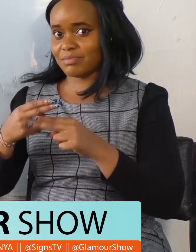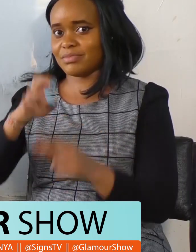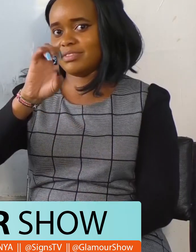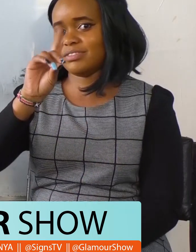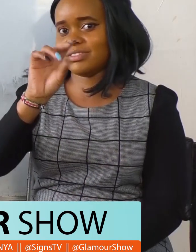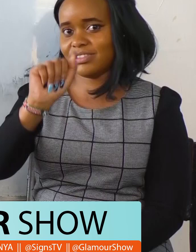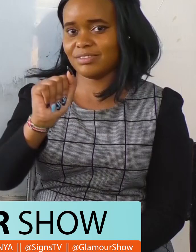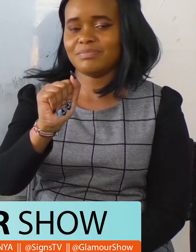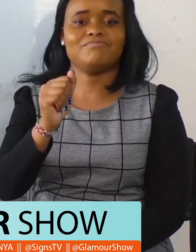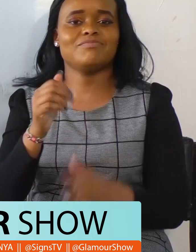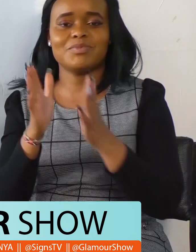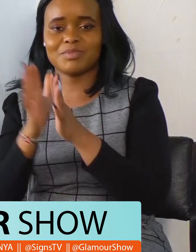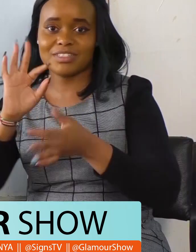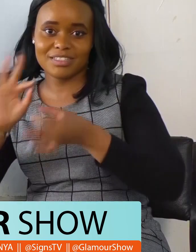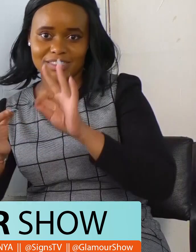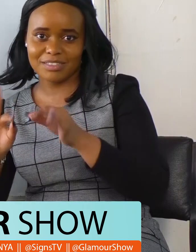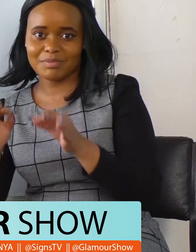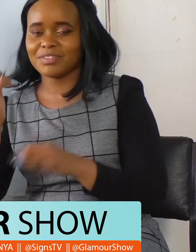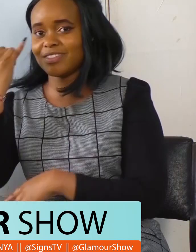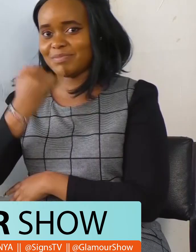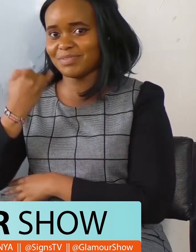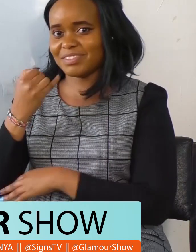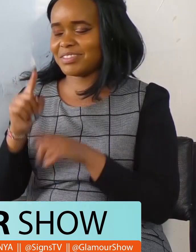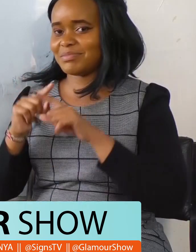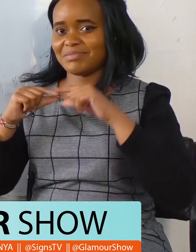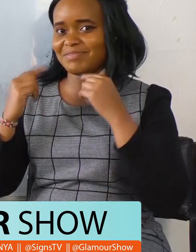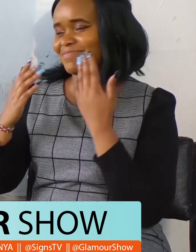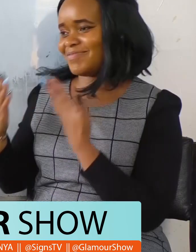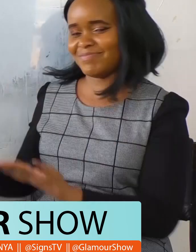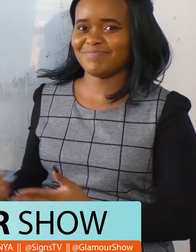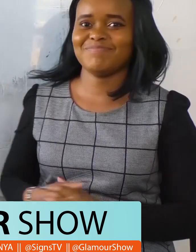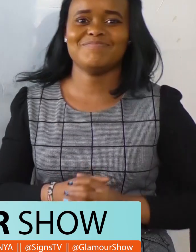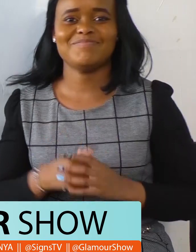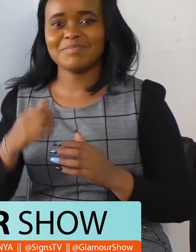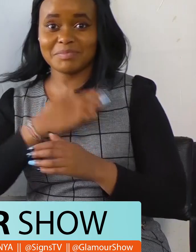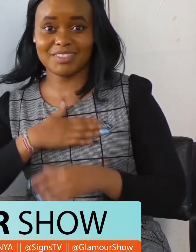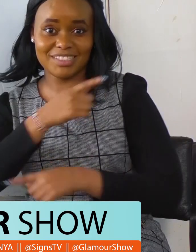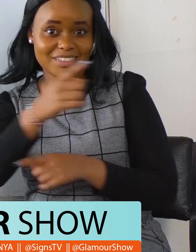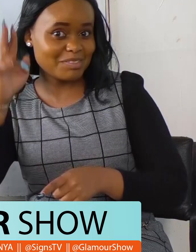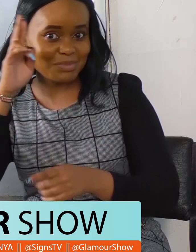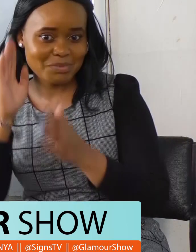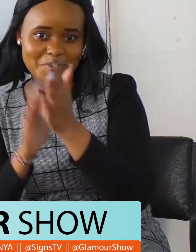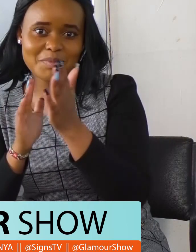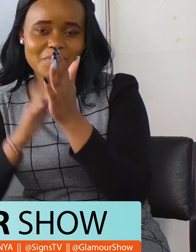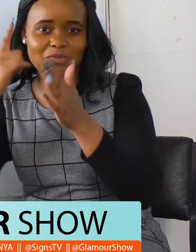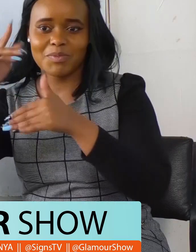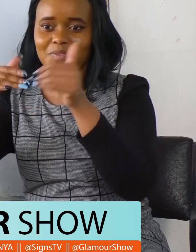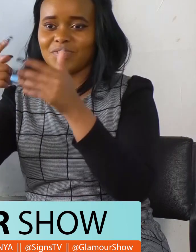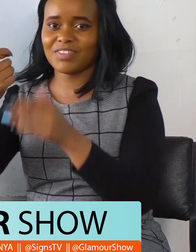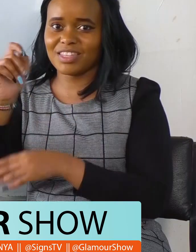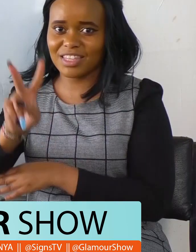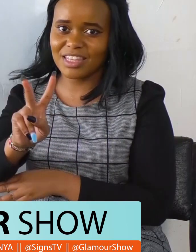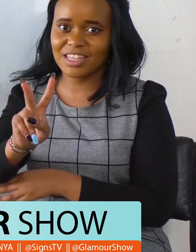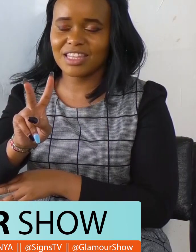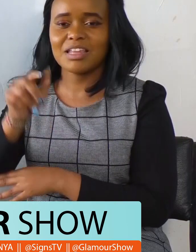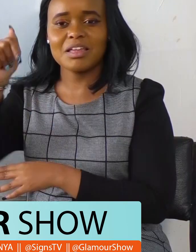and continue watching the Glamour Show. You have been with me, Edna Kaindi. My sign language interpreter voicing has been Jedida Wafula. Don't